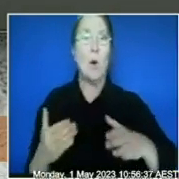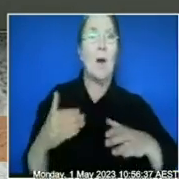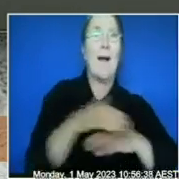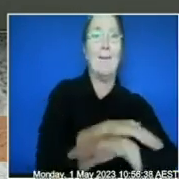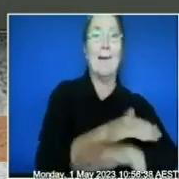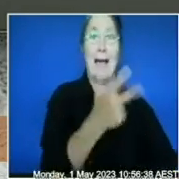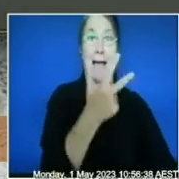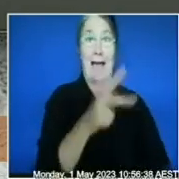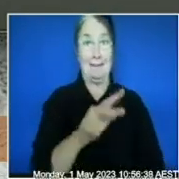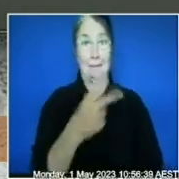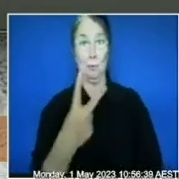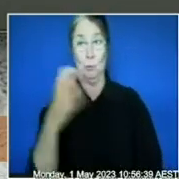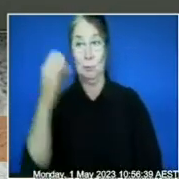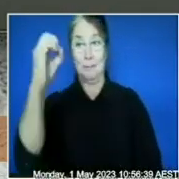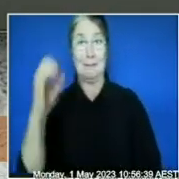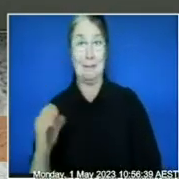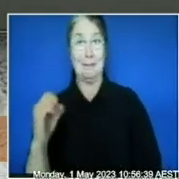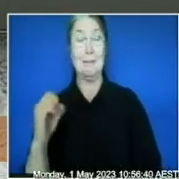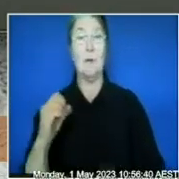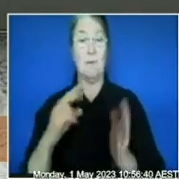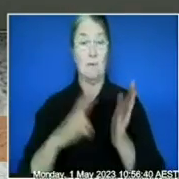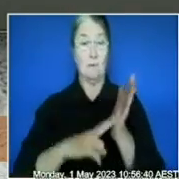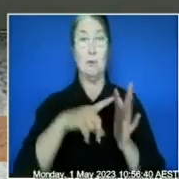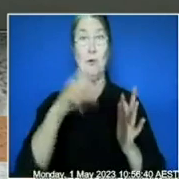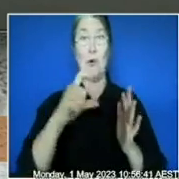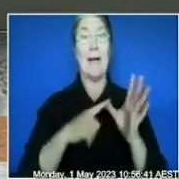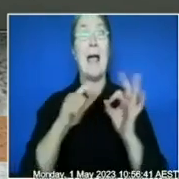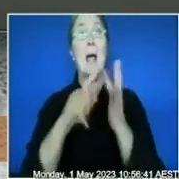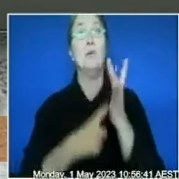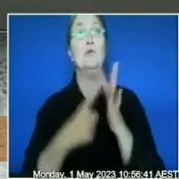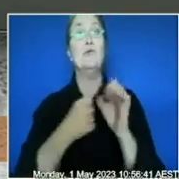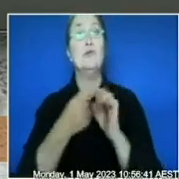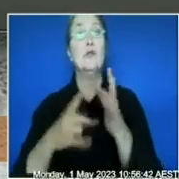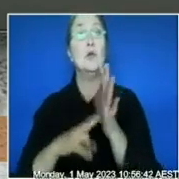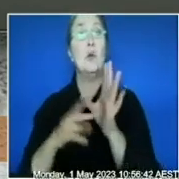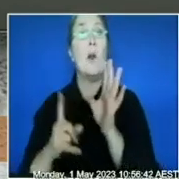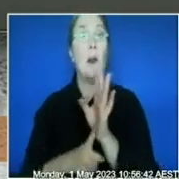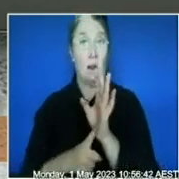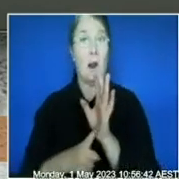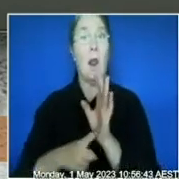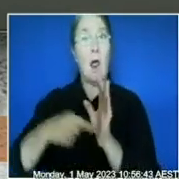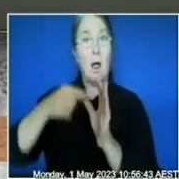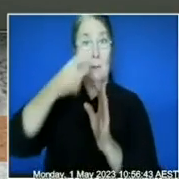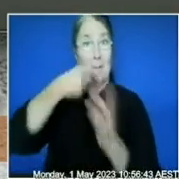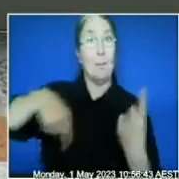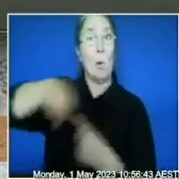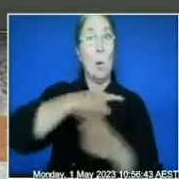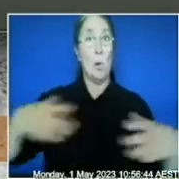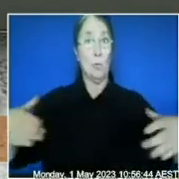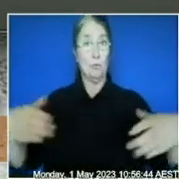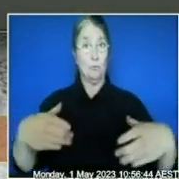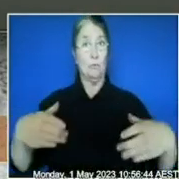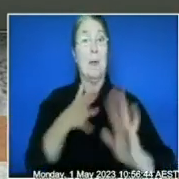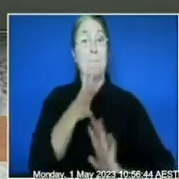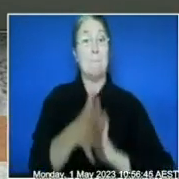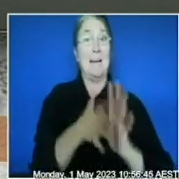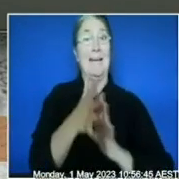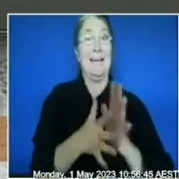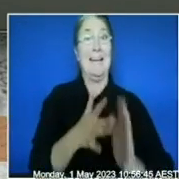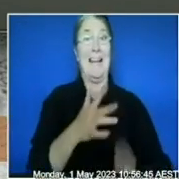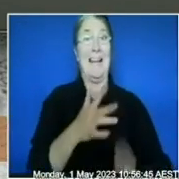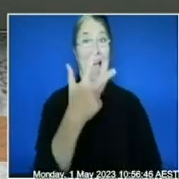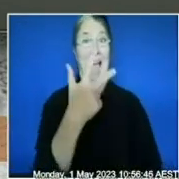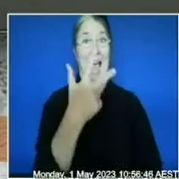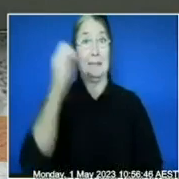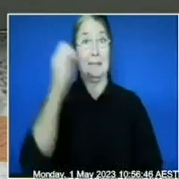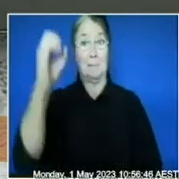that leaves 18% of First Nations peoples that will not be covered by a first response of the kind recommended by the